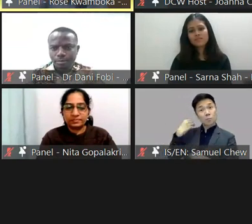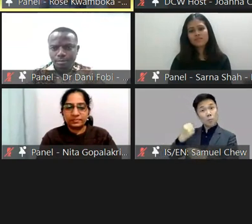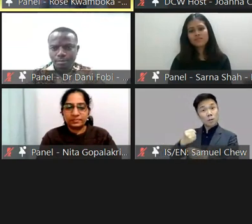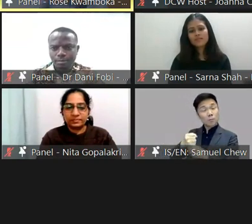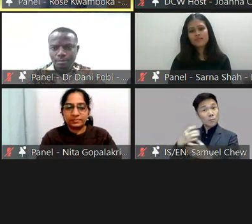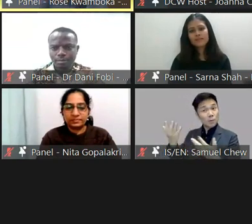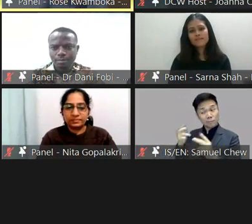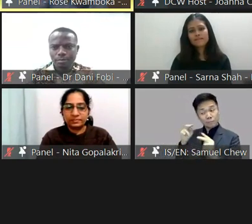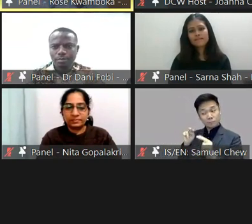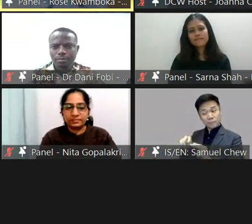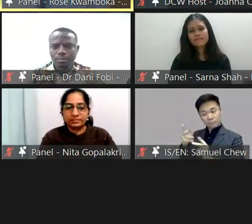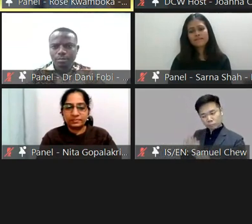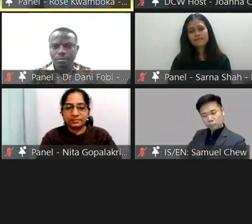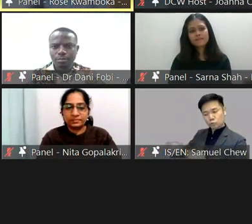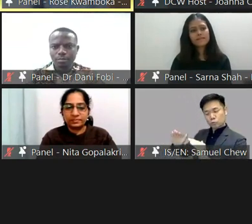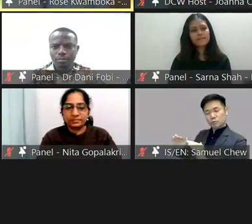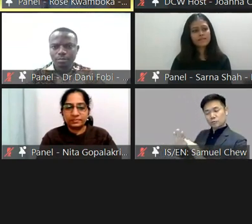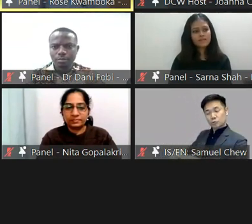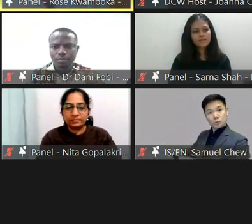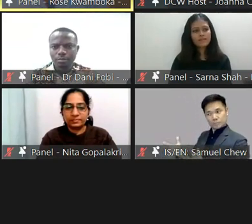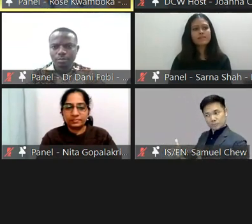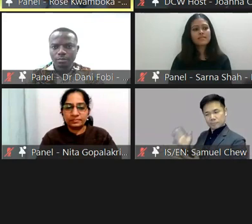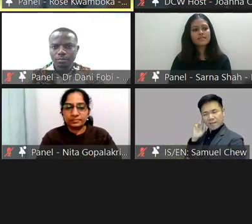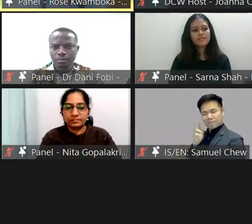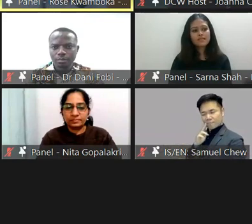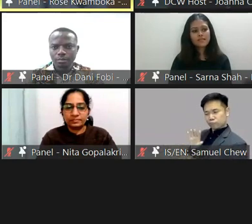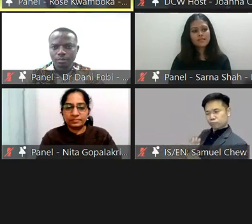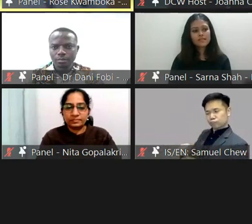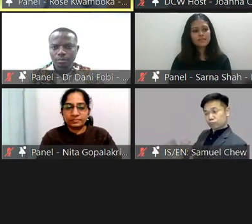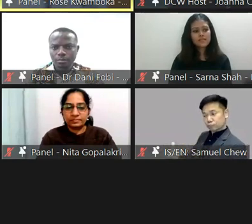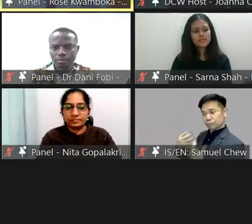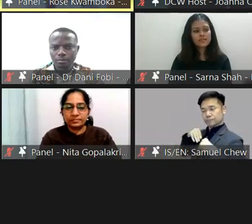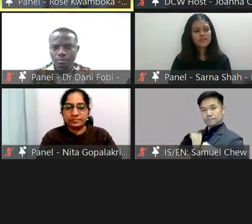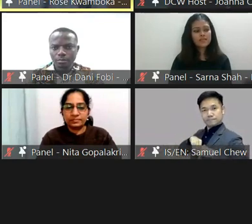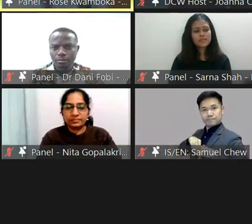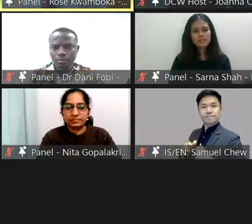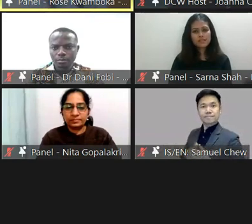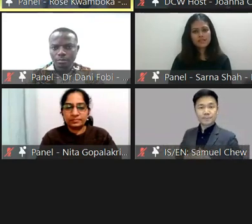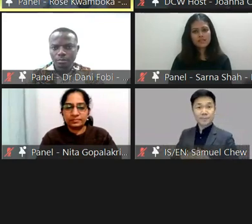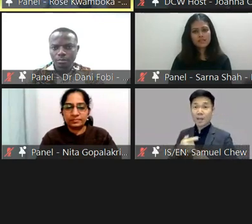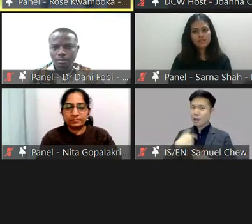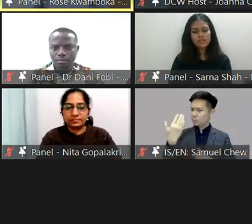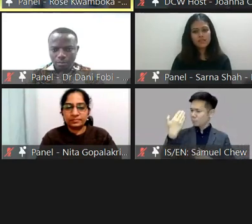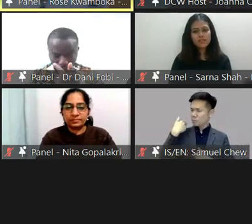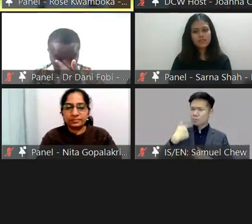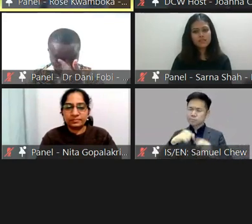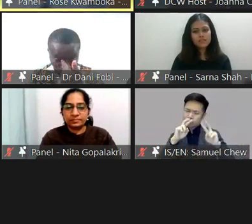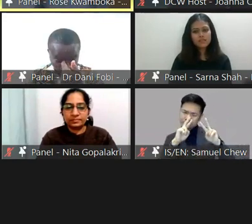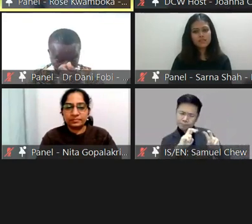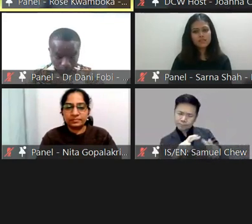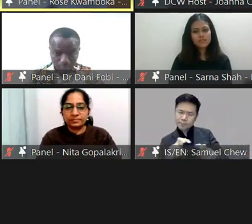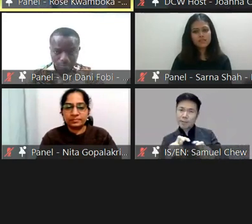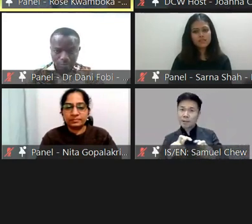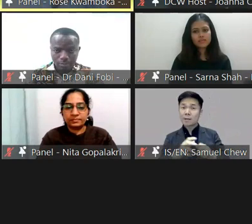want to briefly mention that Deaf Child Worldwide has done research a few years ago, and it noted that most of the deaf